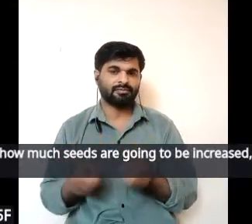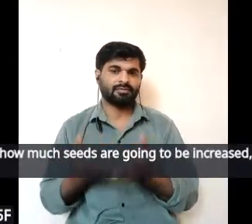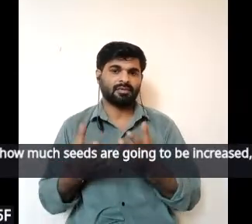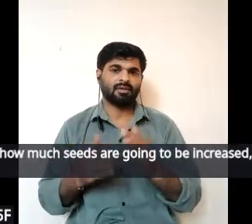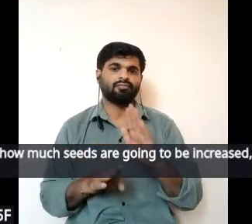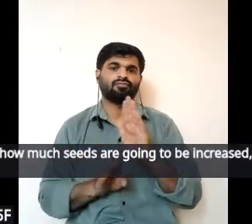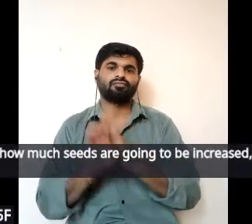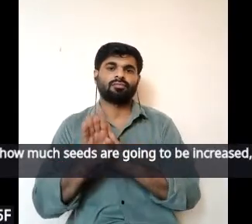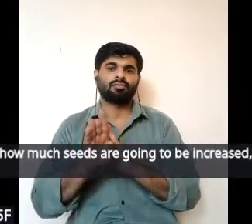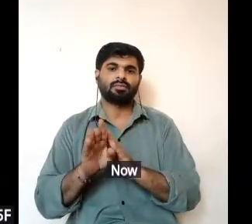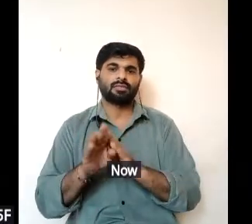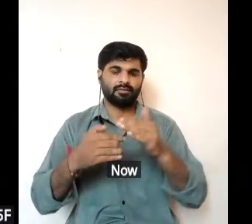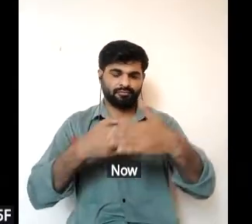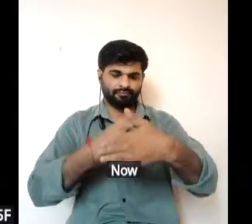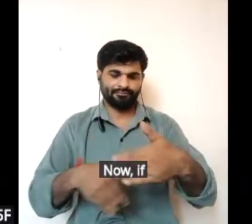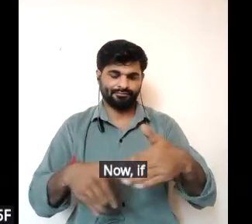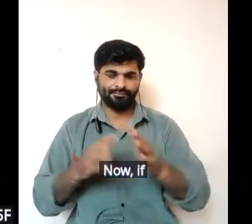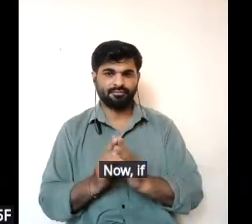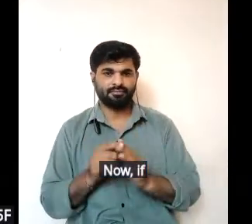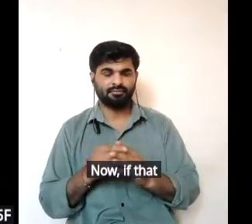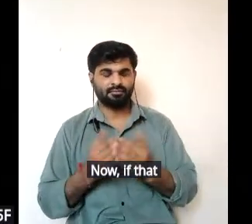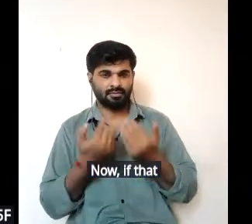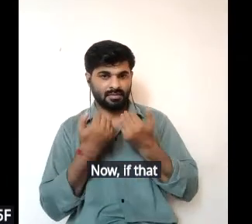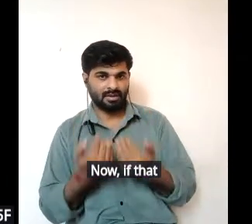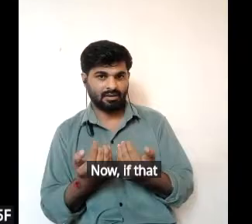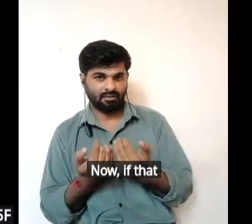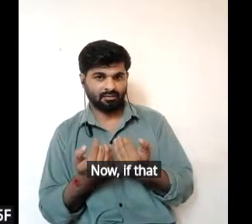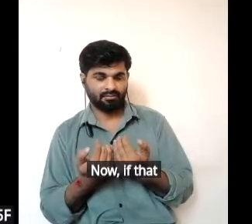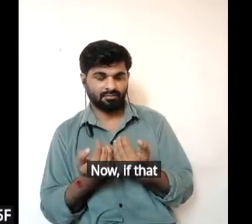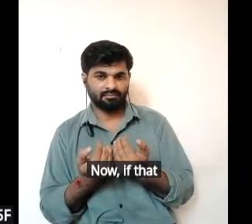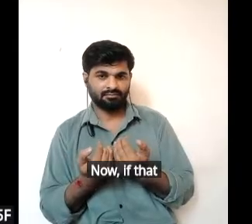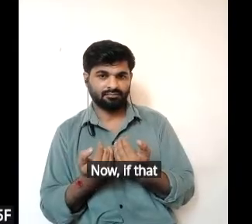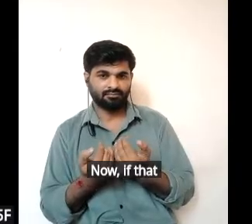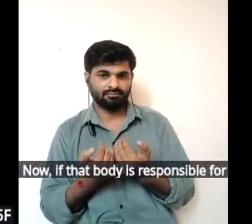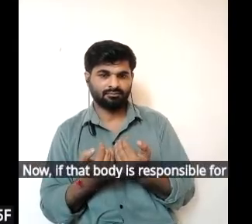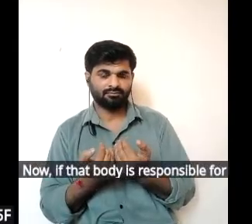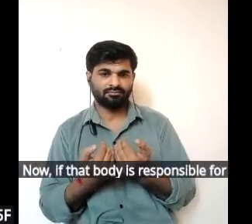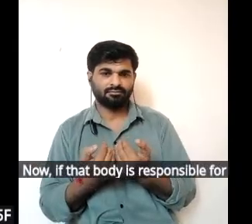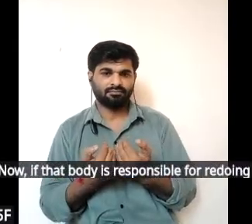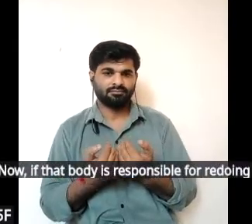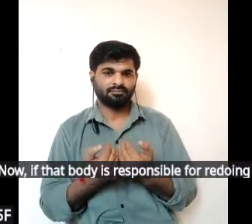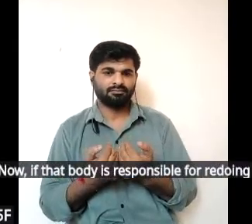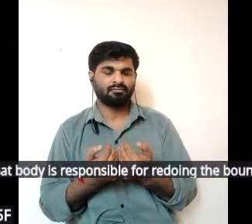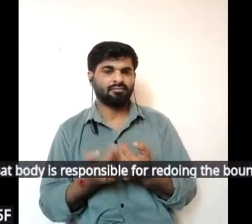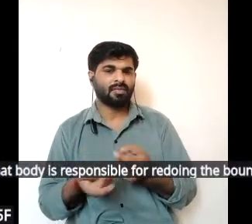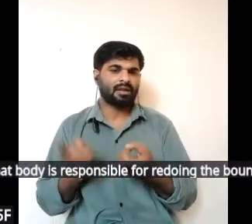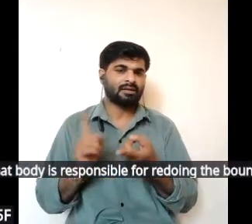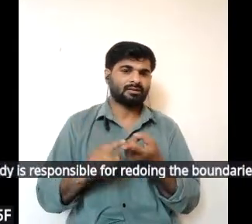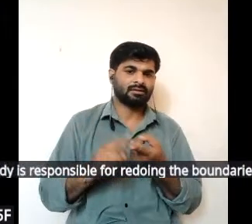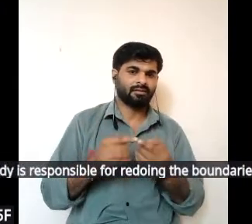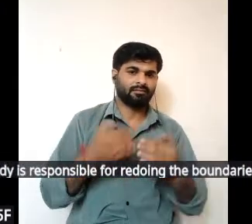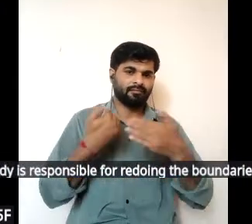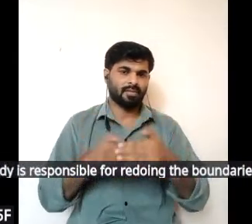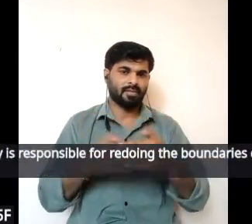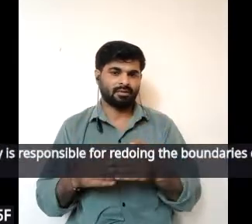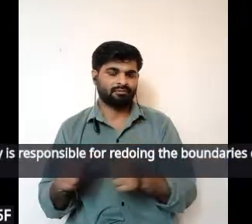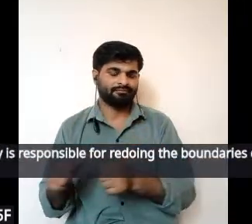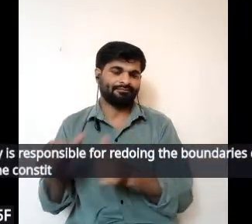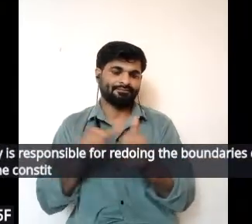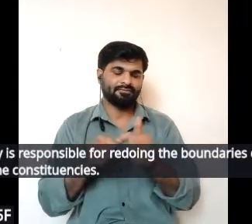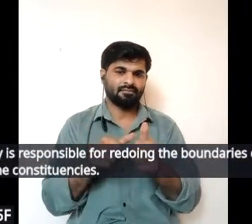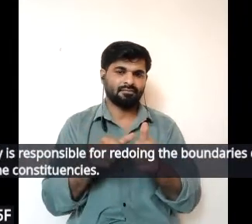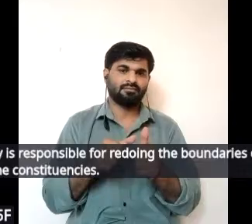Now, if that body is responsible for redrawing the boundaries of the states, of the districts, of the